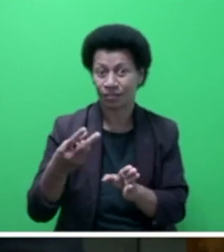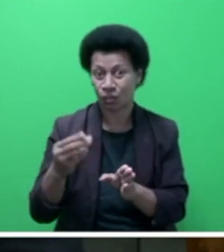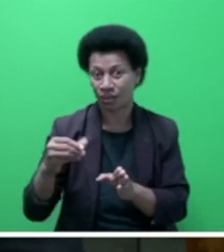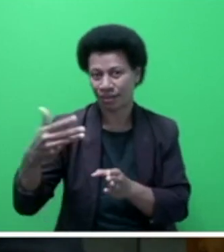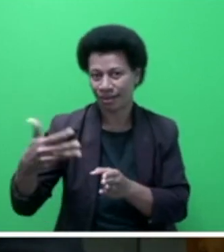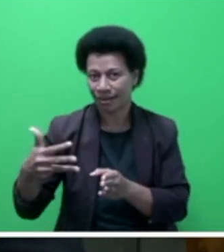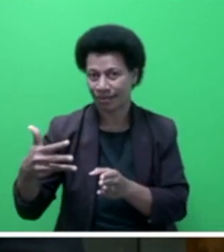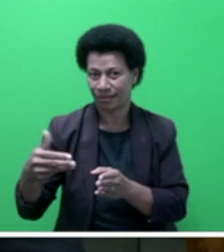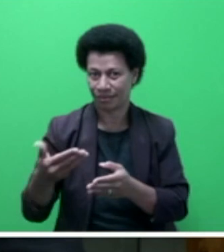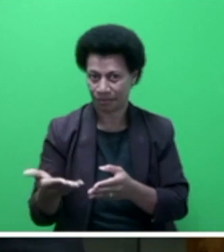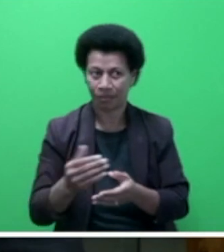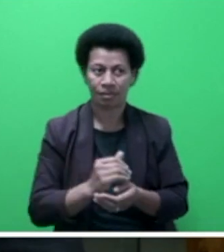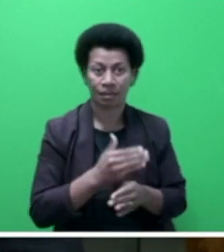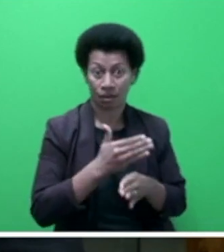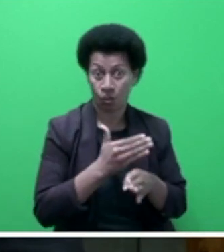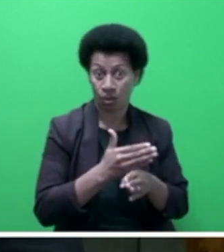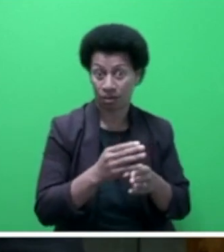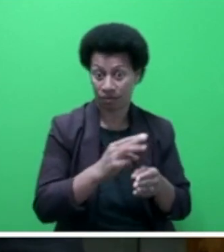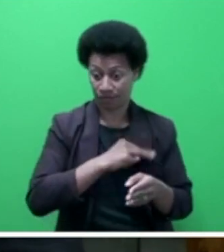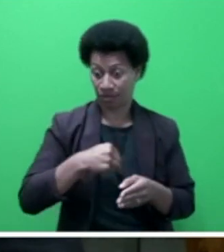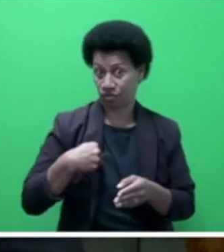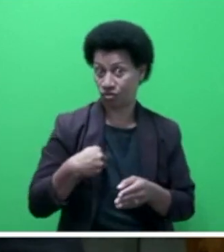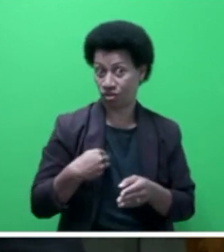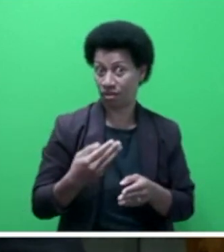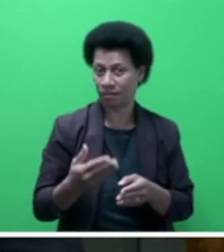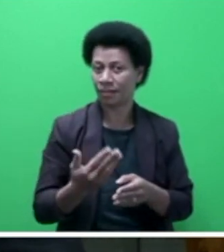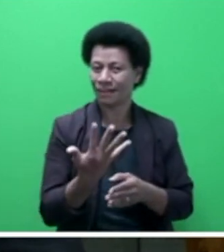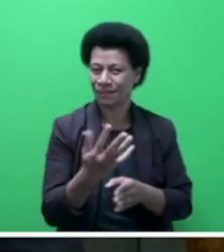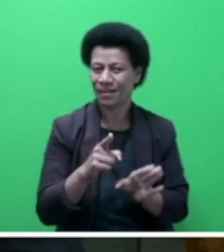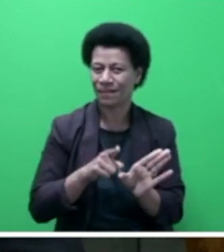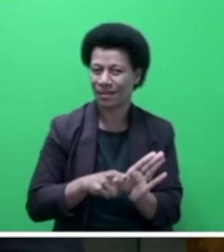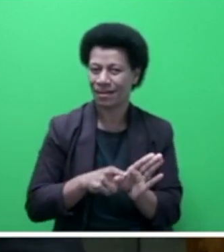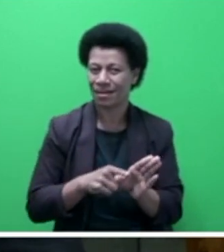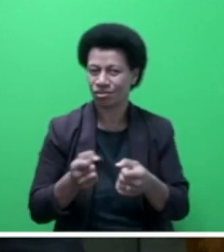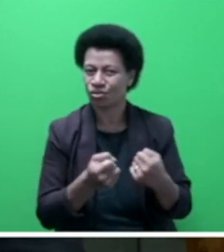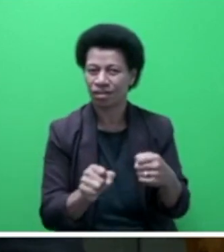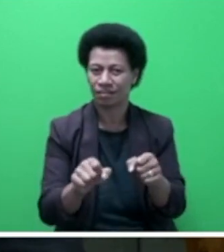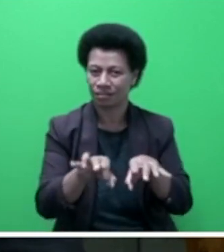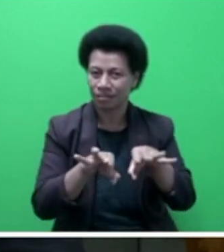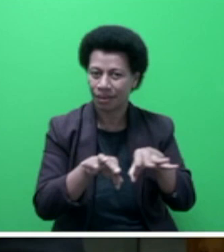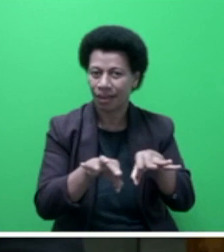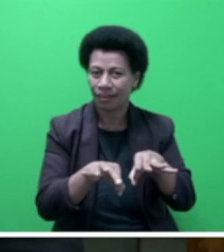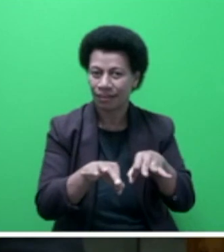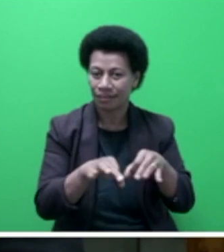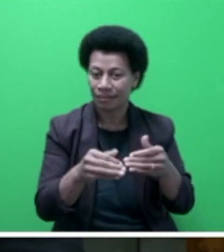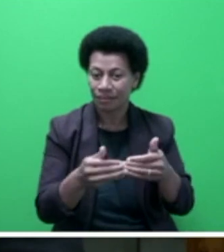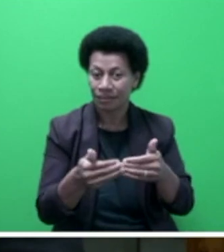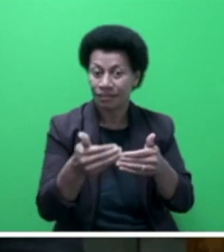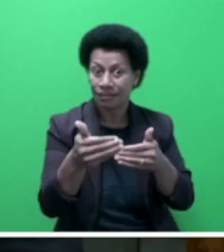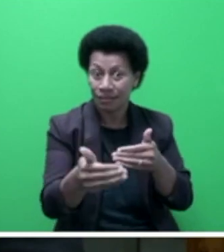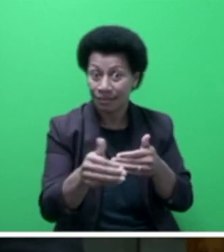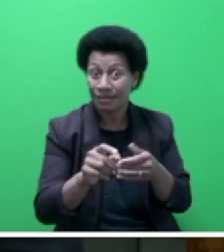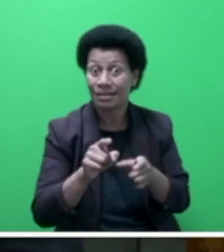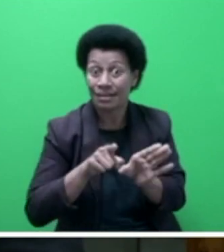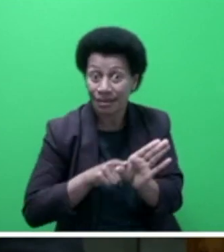of the ministry is now guided by a new 5-year strategic plan. This upcoming year is a year of